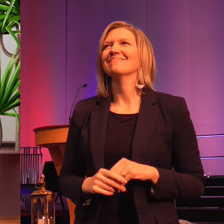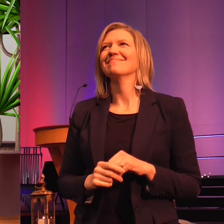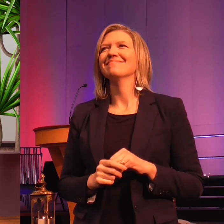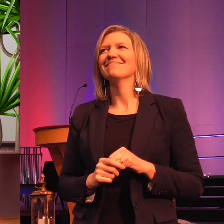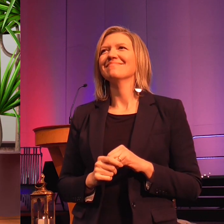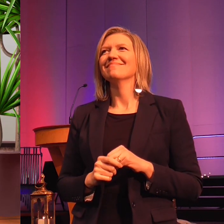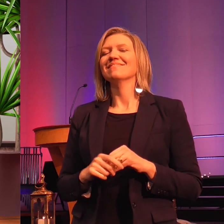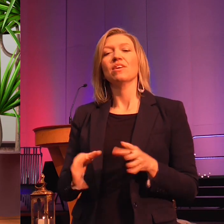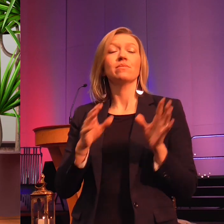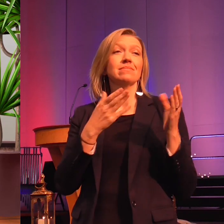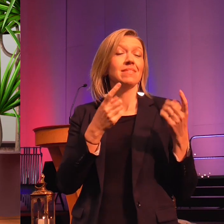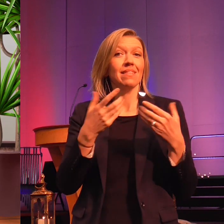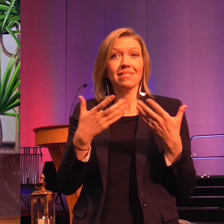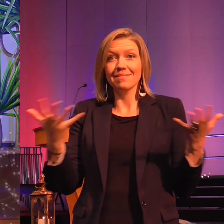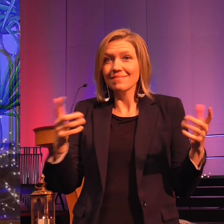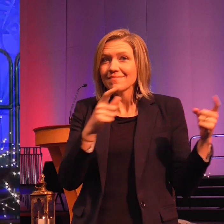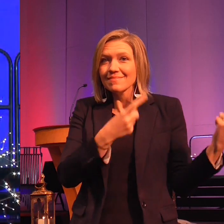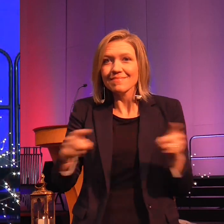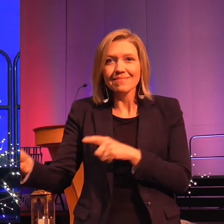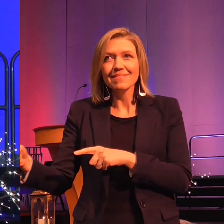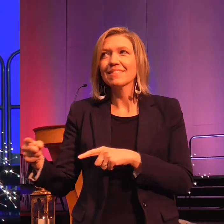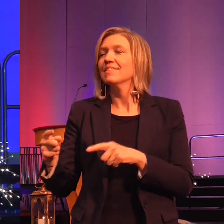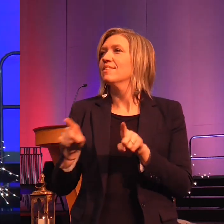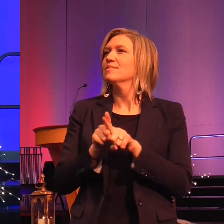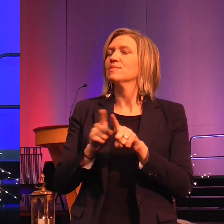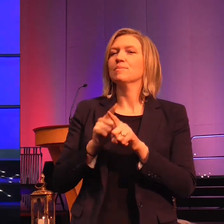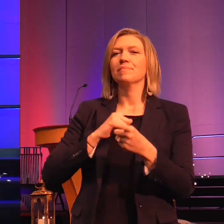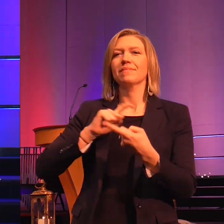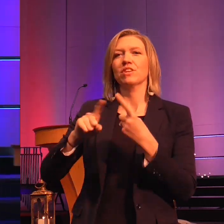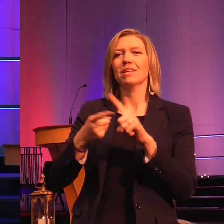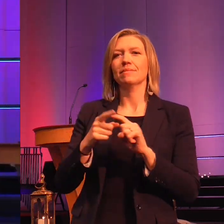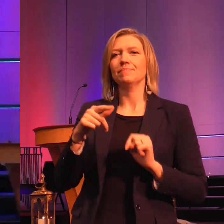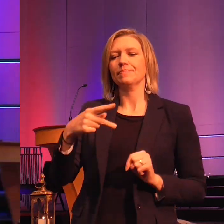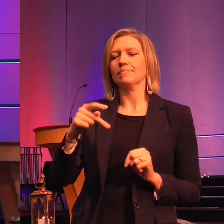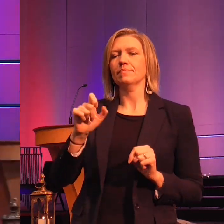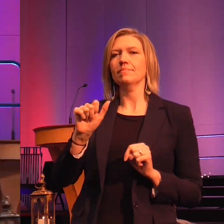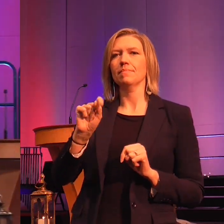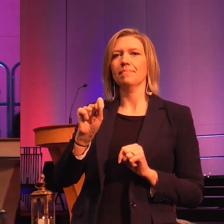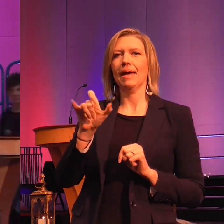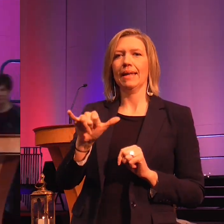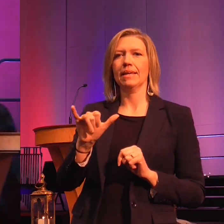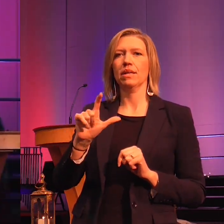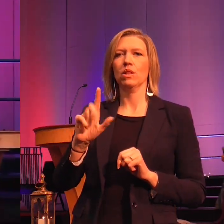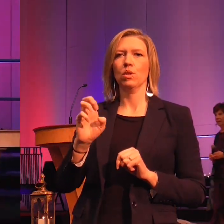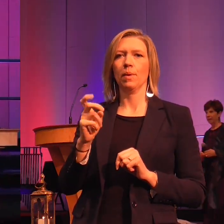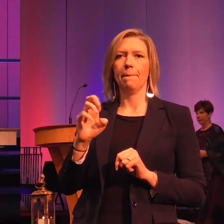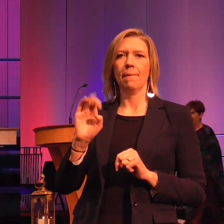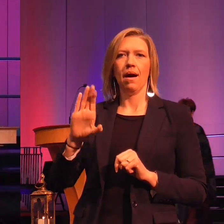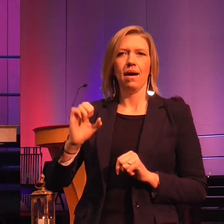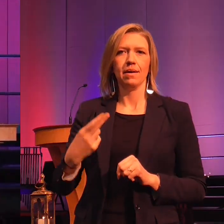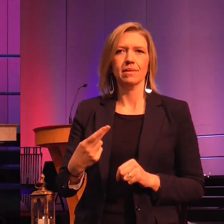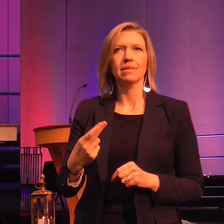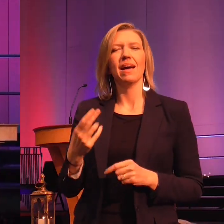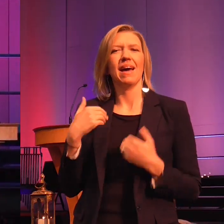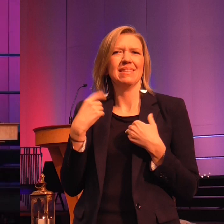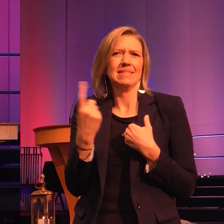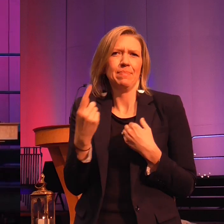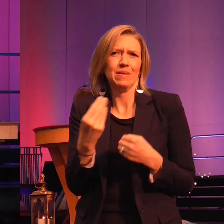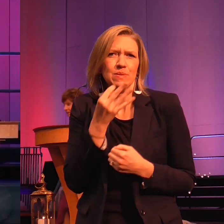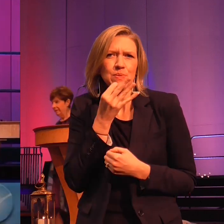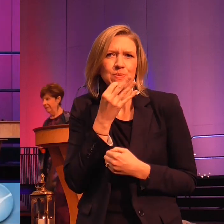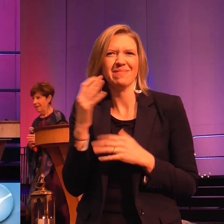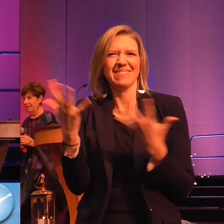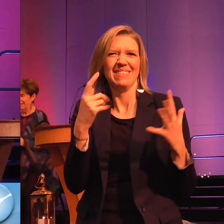so there's stuff going on. And also my friend Patty Luckenbach is coming out here right now because she's got something coming up. Hop in a hand for Dr. Patty,